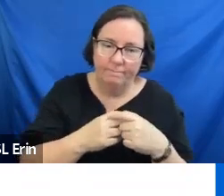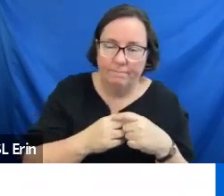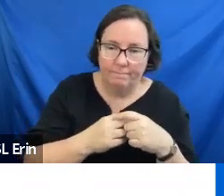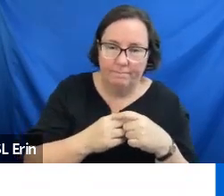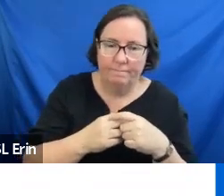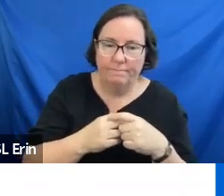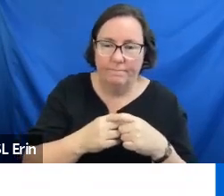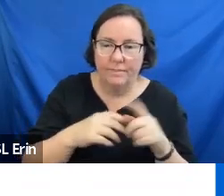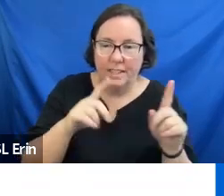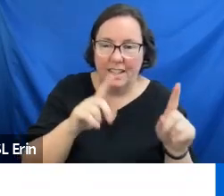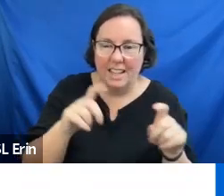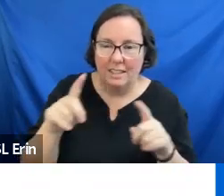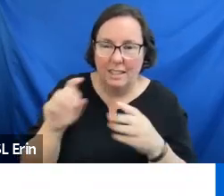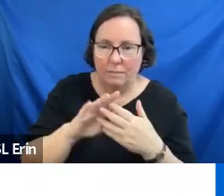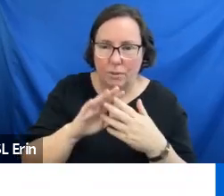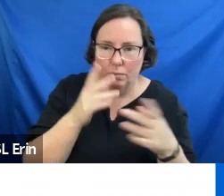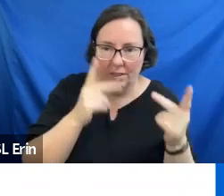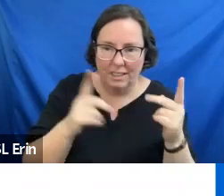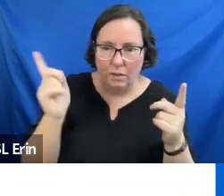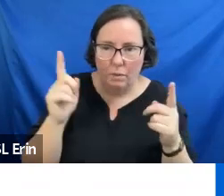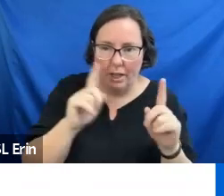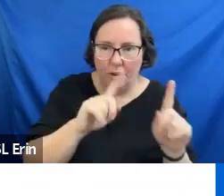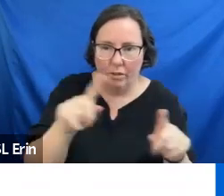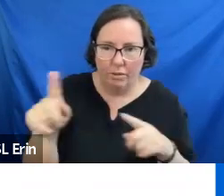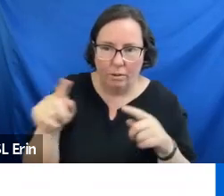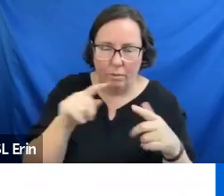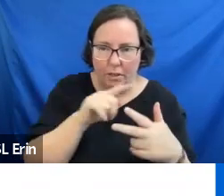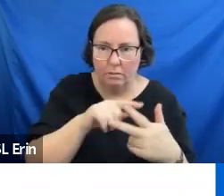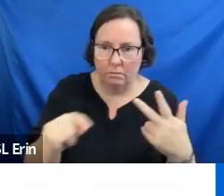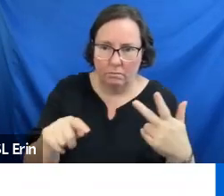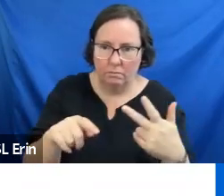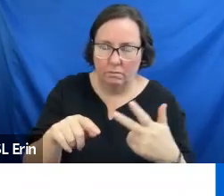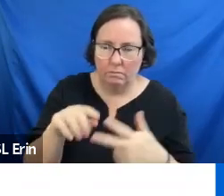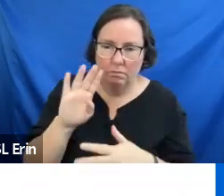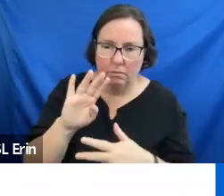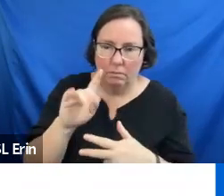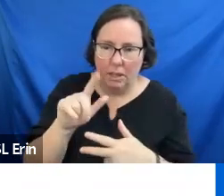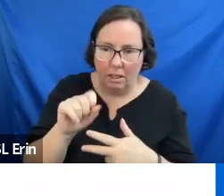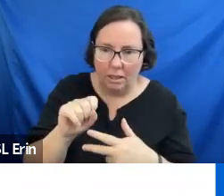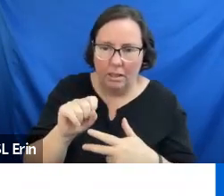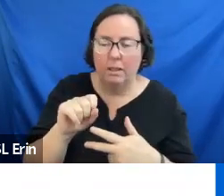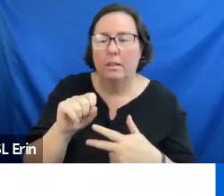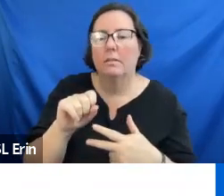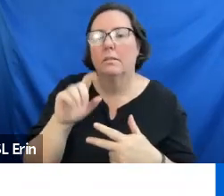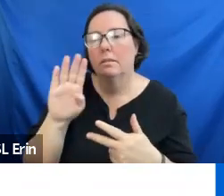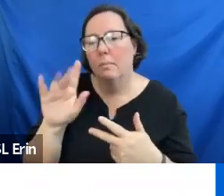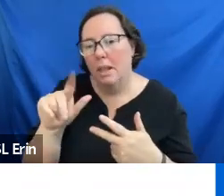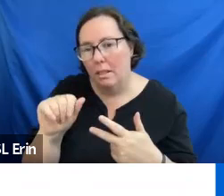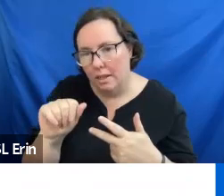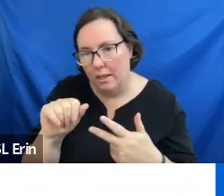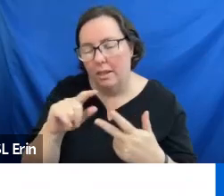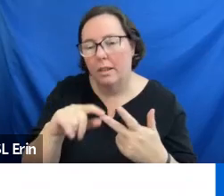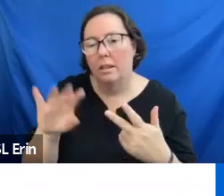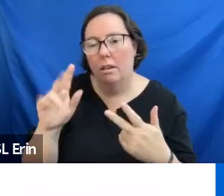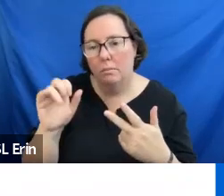each of the exam schools? So will we be able to see kind of where students have been invited to attend